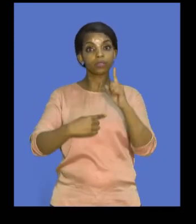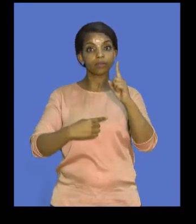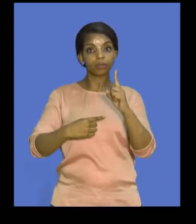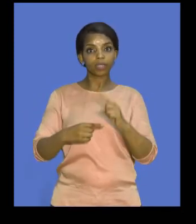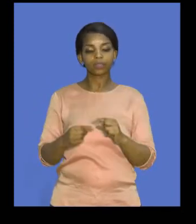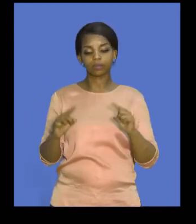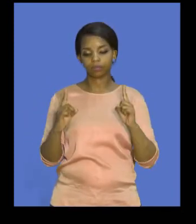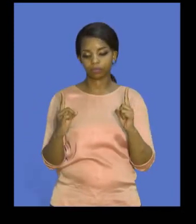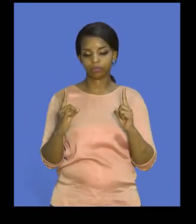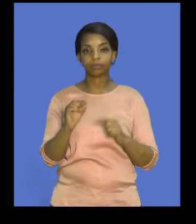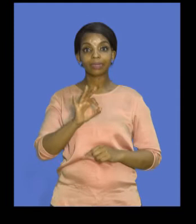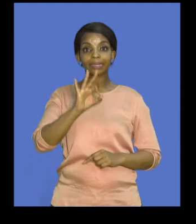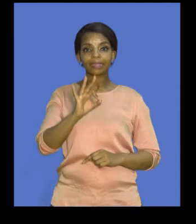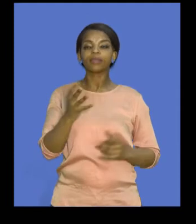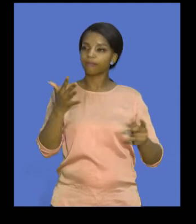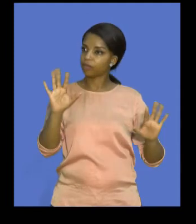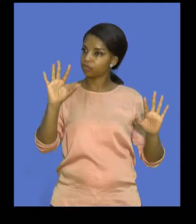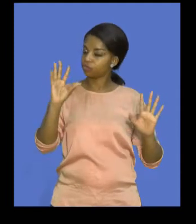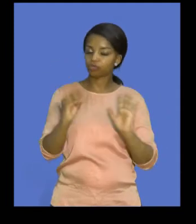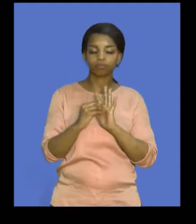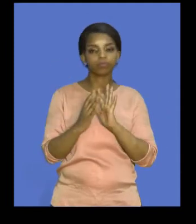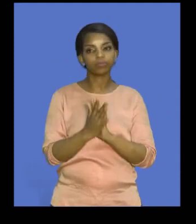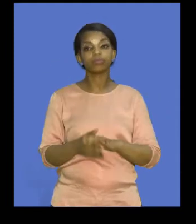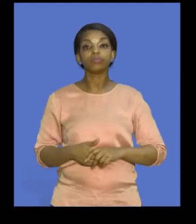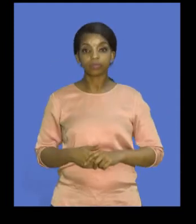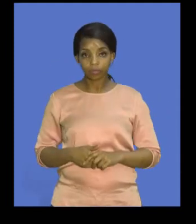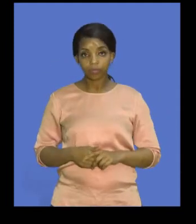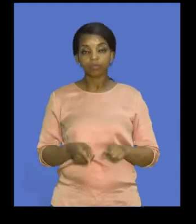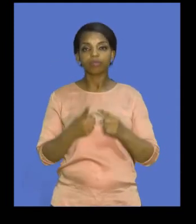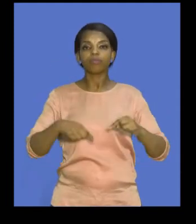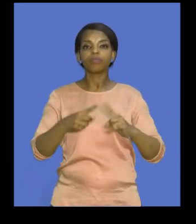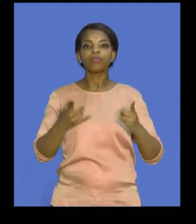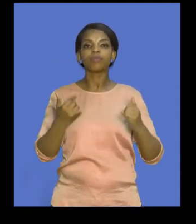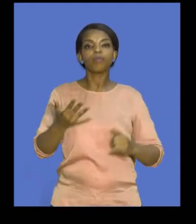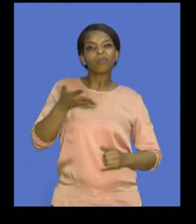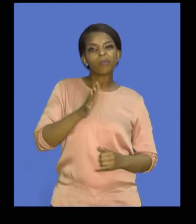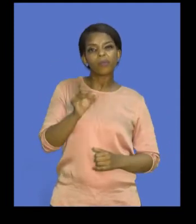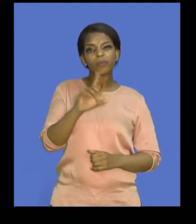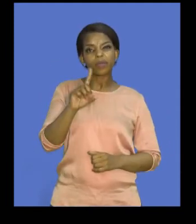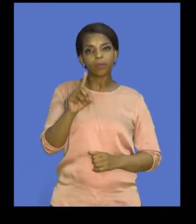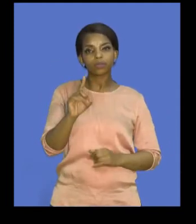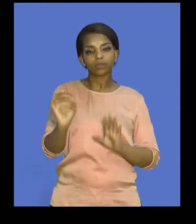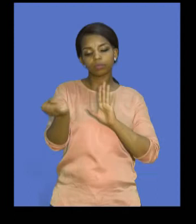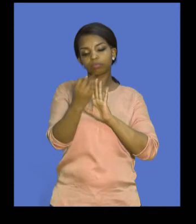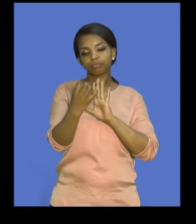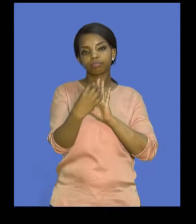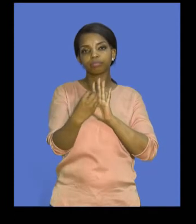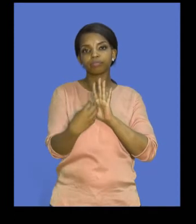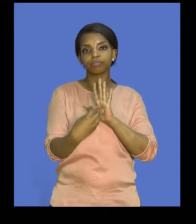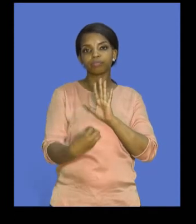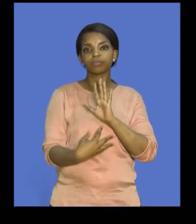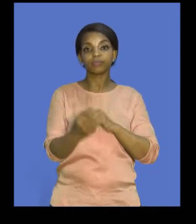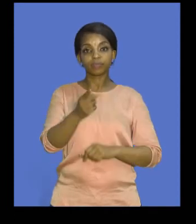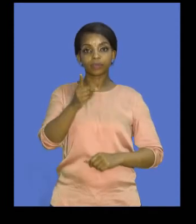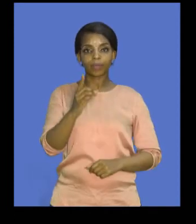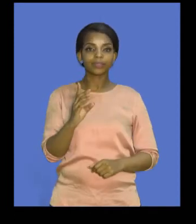So our intention is to populate and collect the data so that we can kind of analyze the trend or